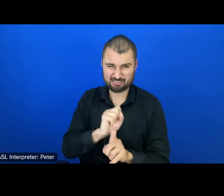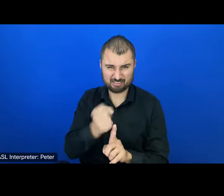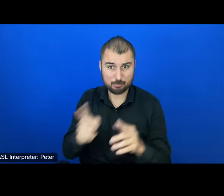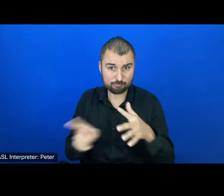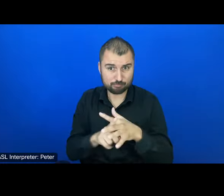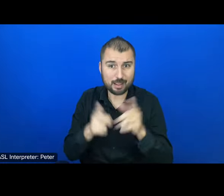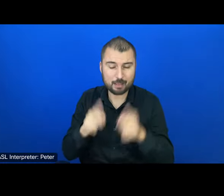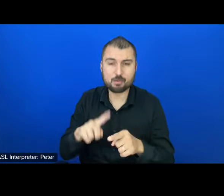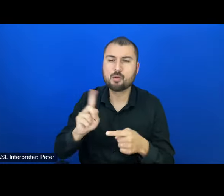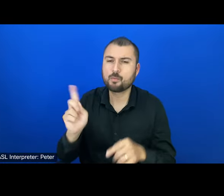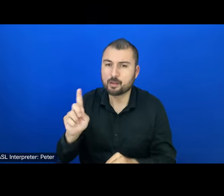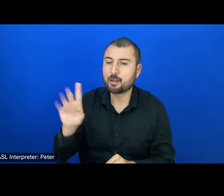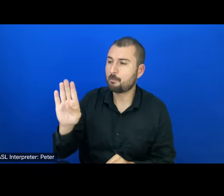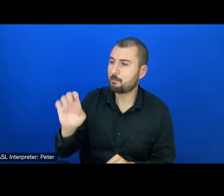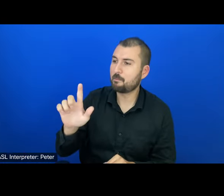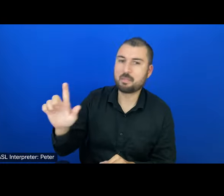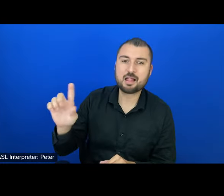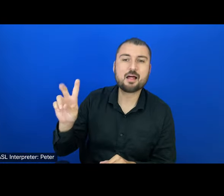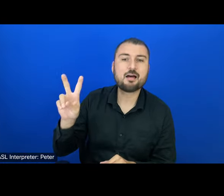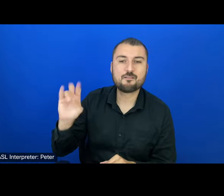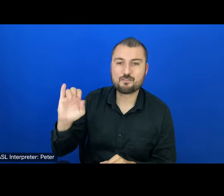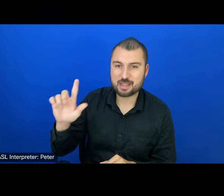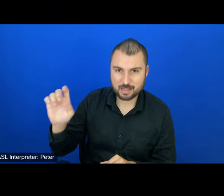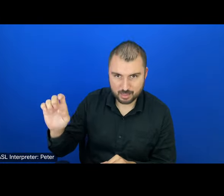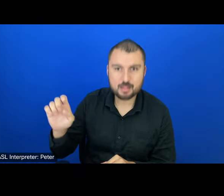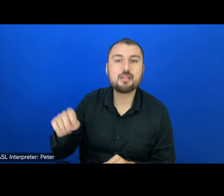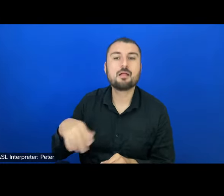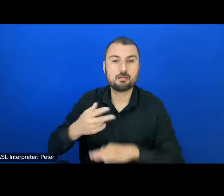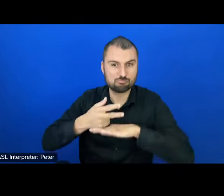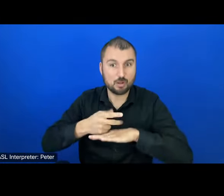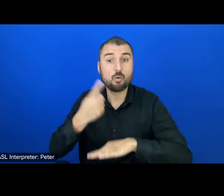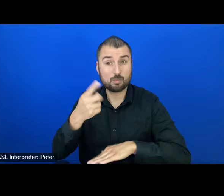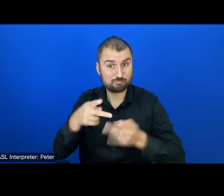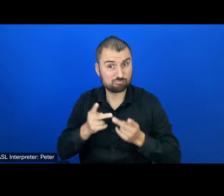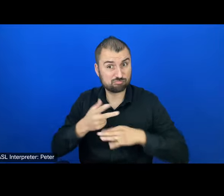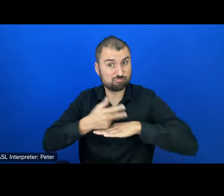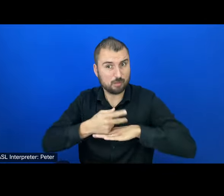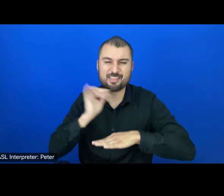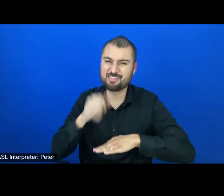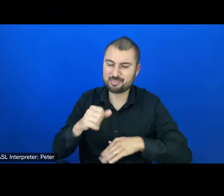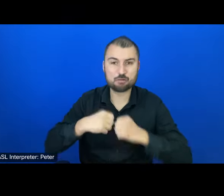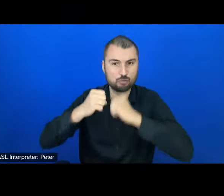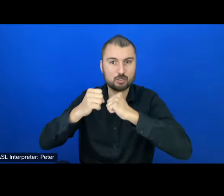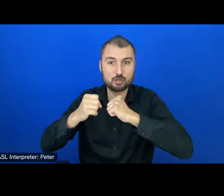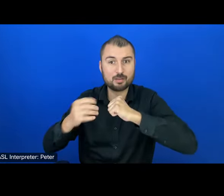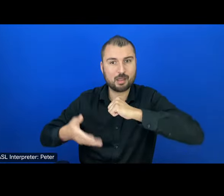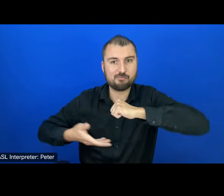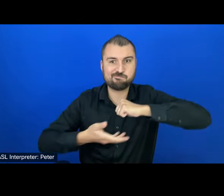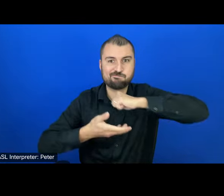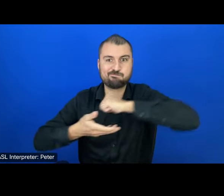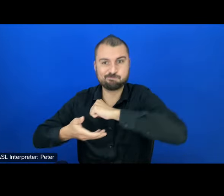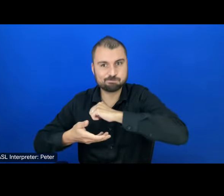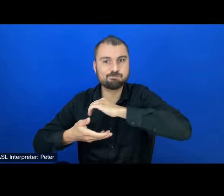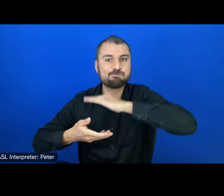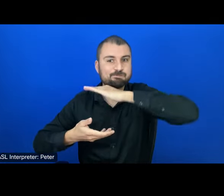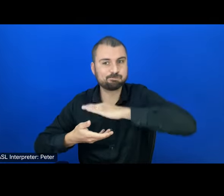at the Belleville Way Station when one of the scale facilities, or the structure holding the scale